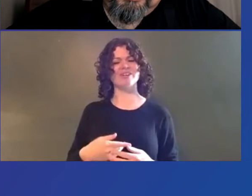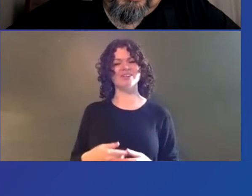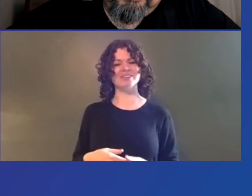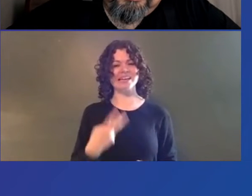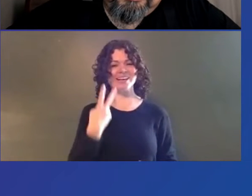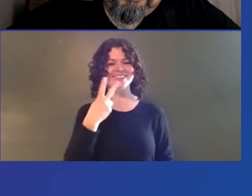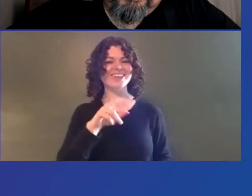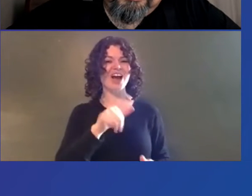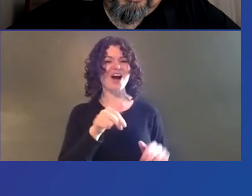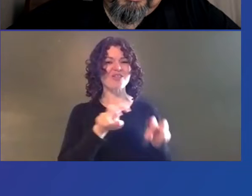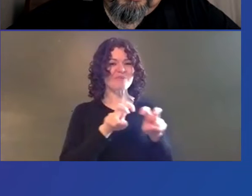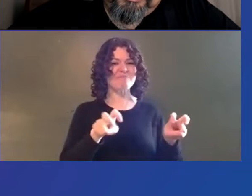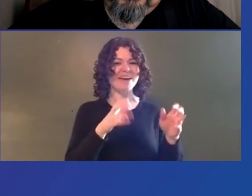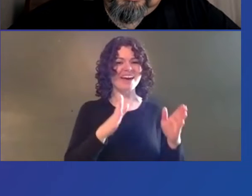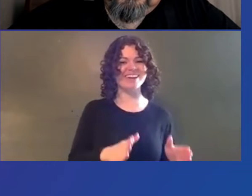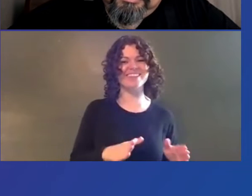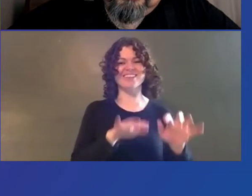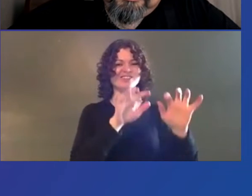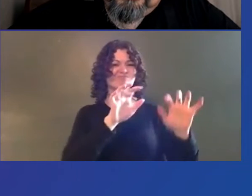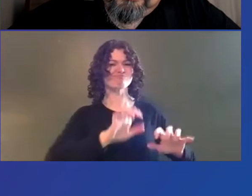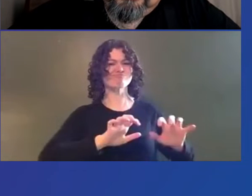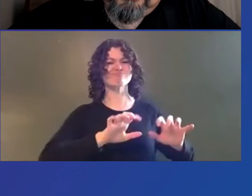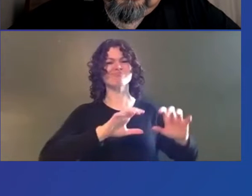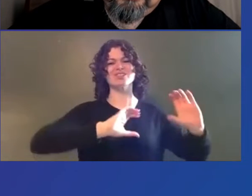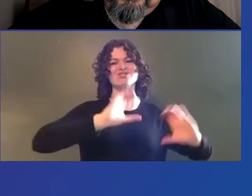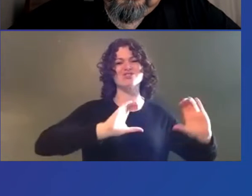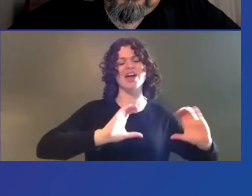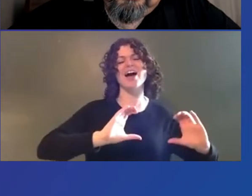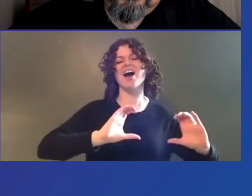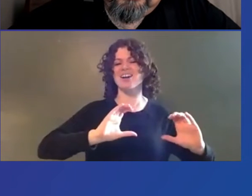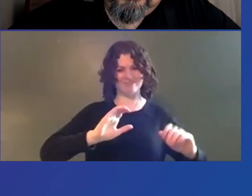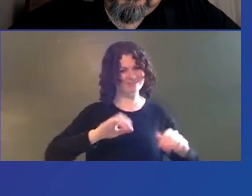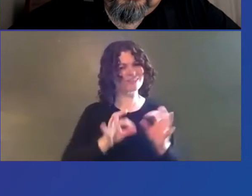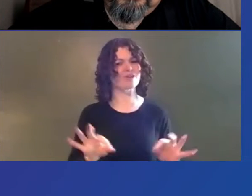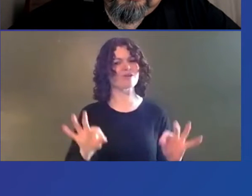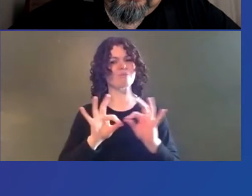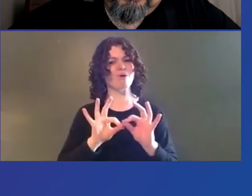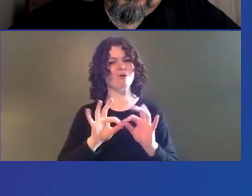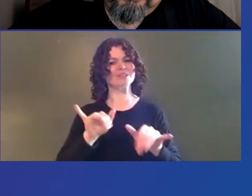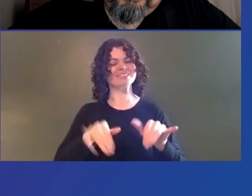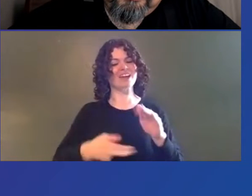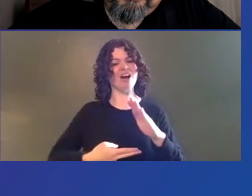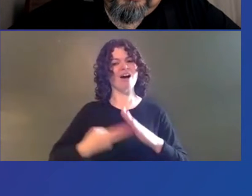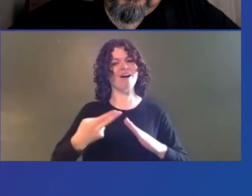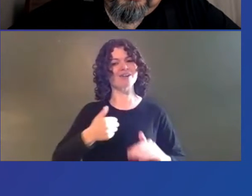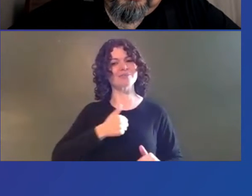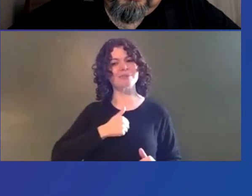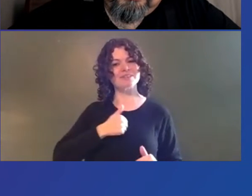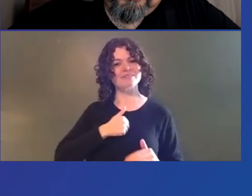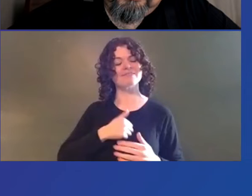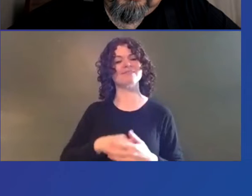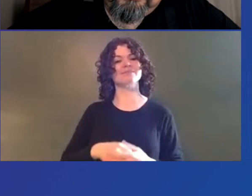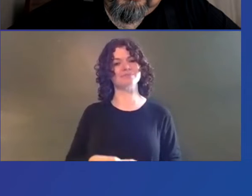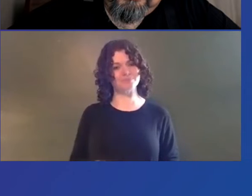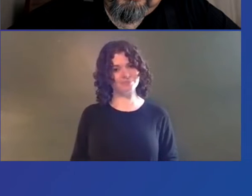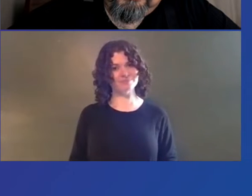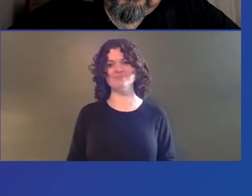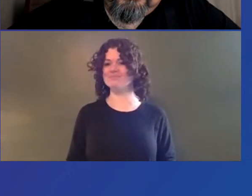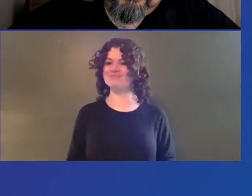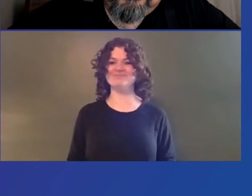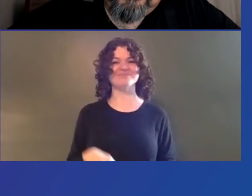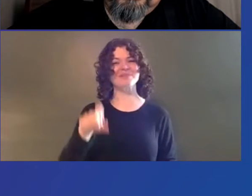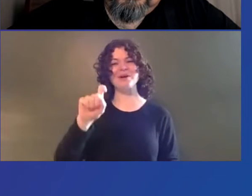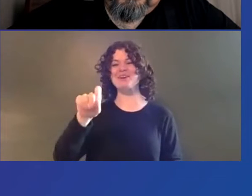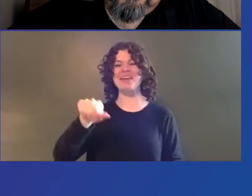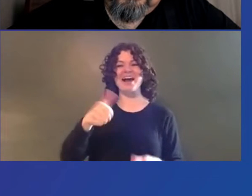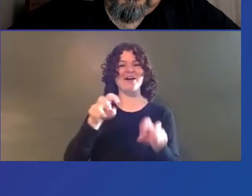being honest with yourself, and the question that I'm not asking for an answer to, that this would also be a whole nother panel discussion.